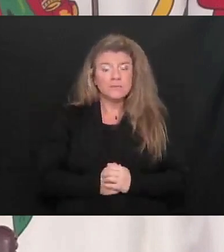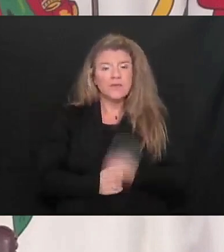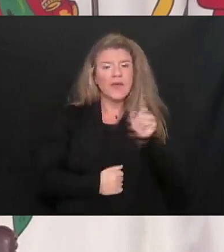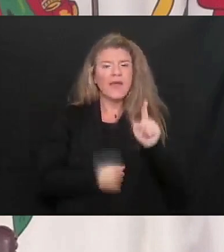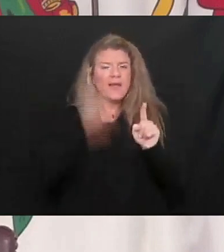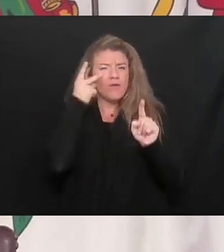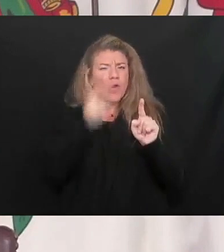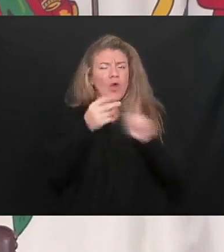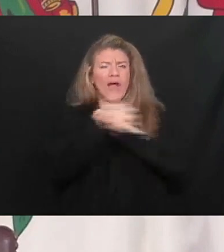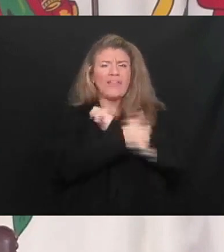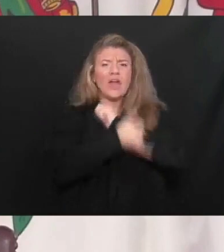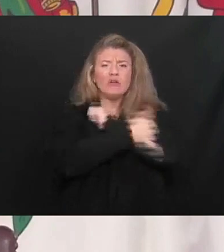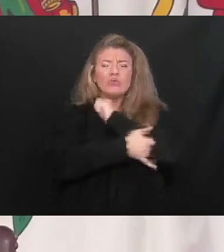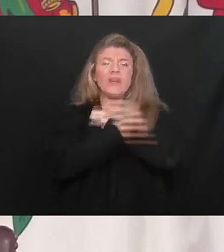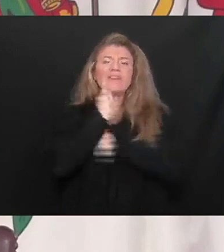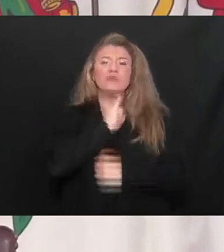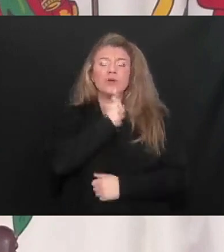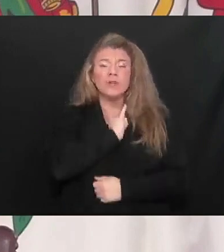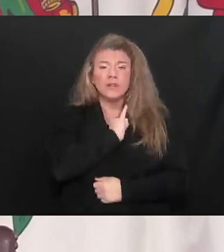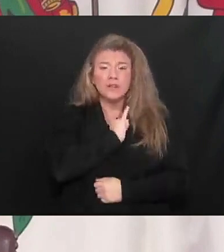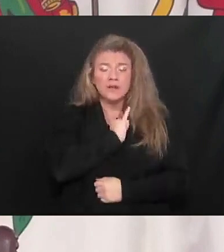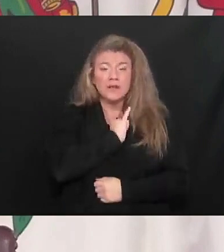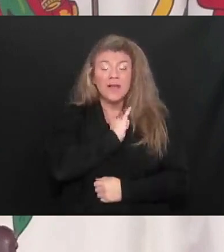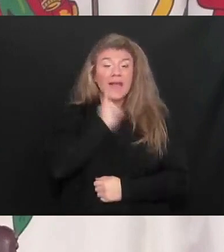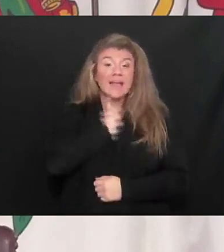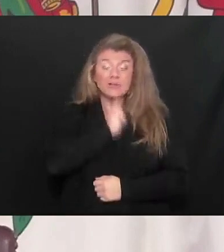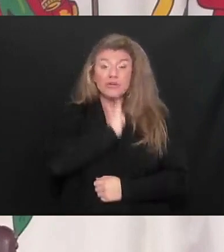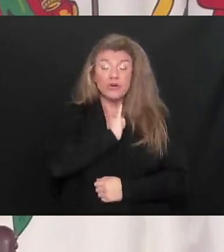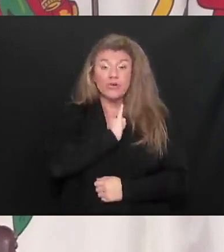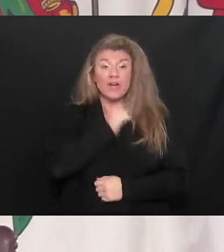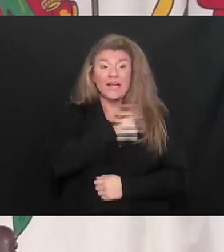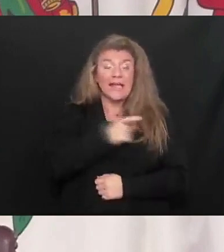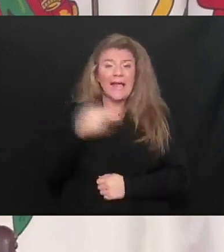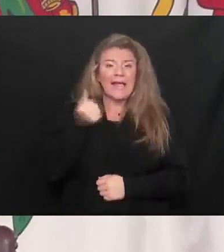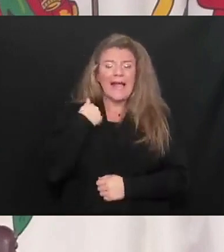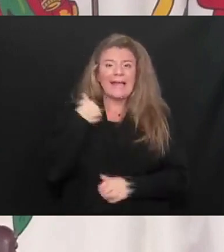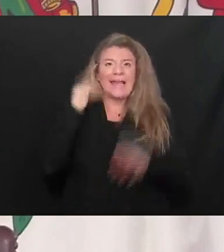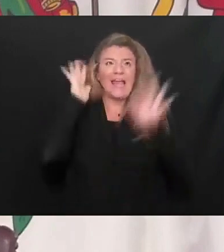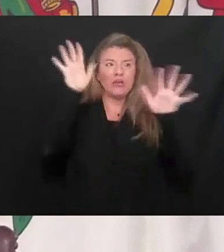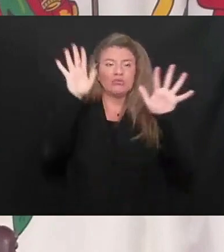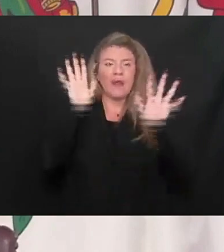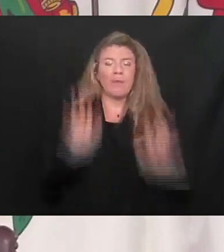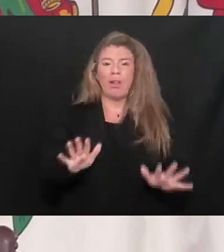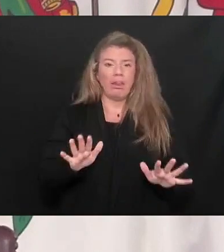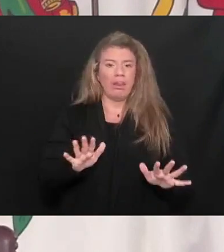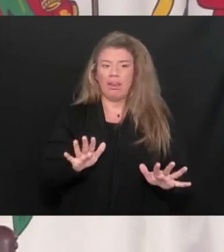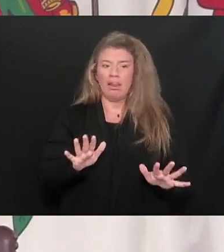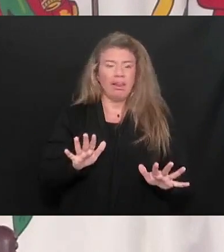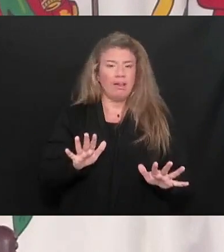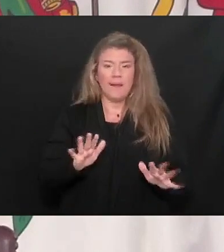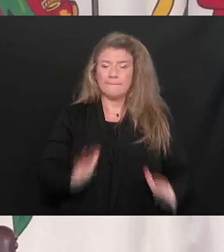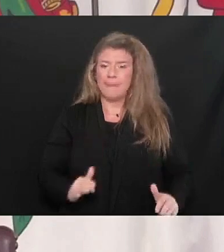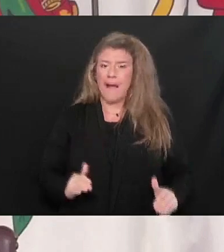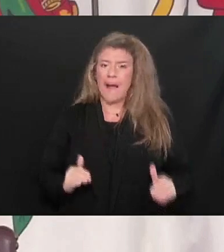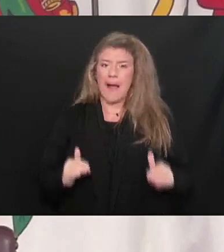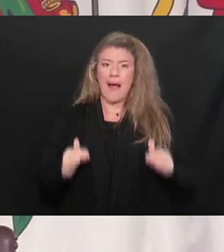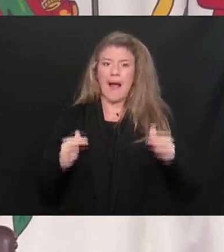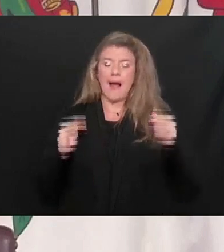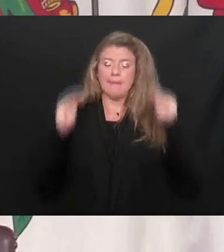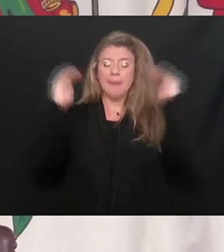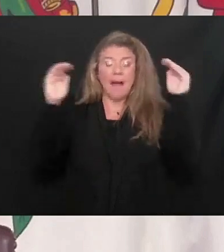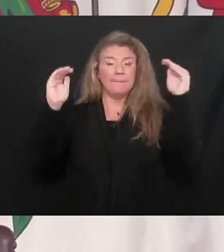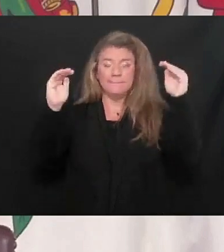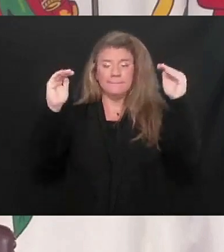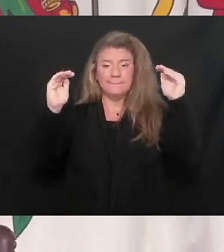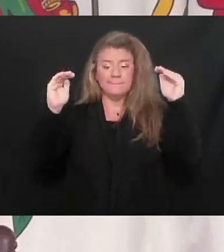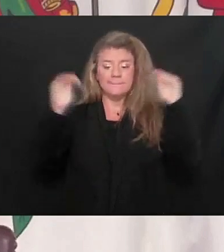at the country of Israel, Israel had an incredible absolute bump up. And I don't know if,